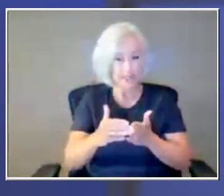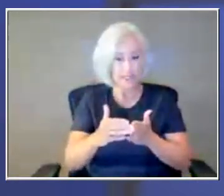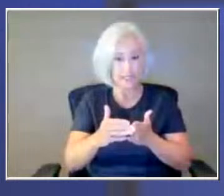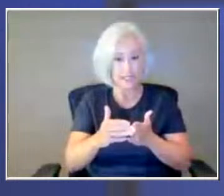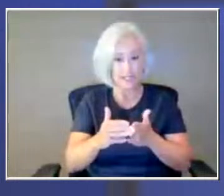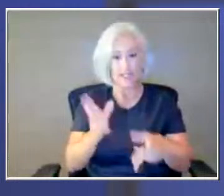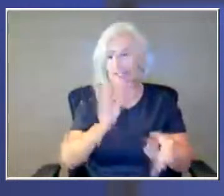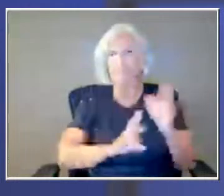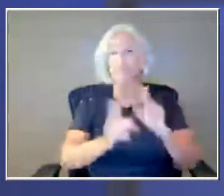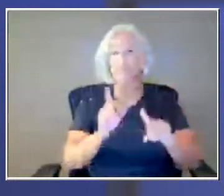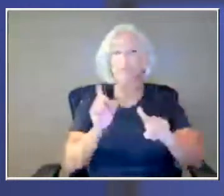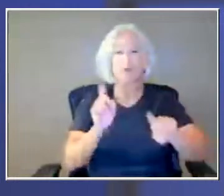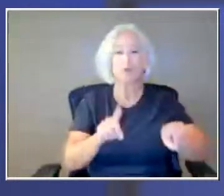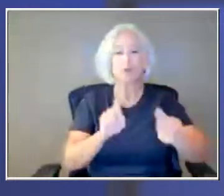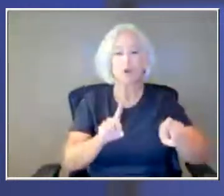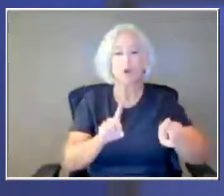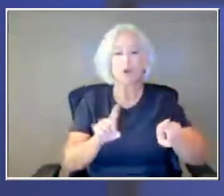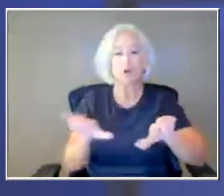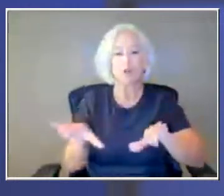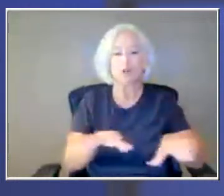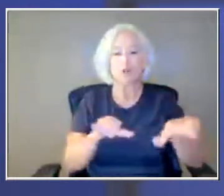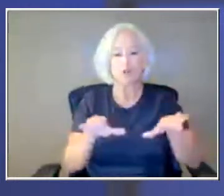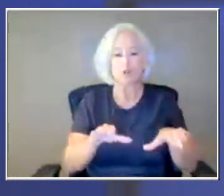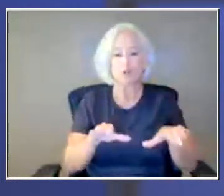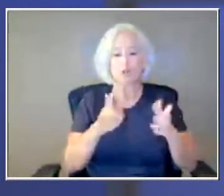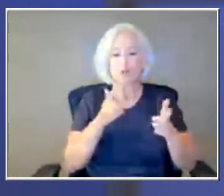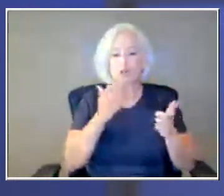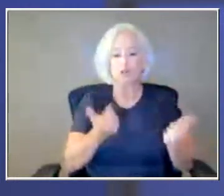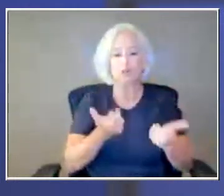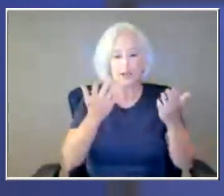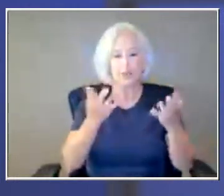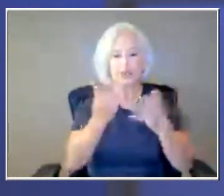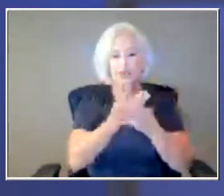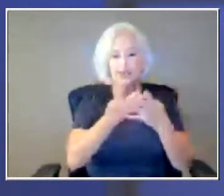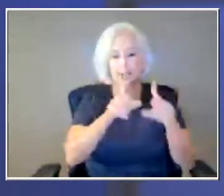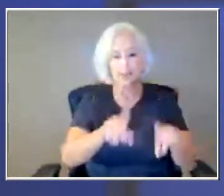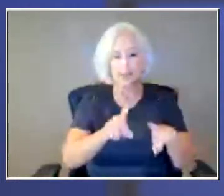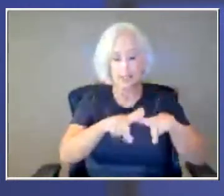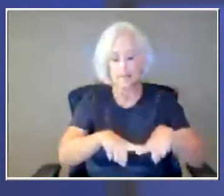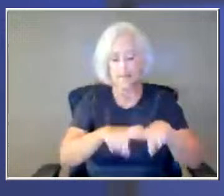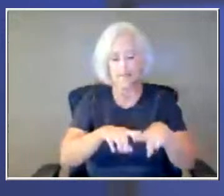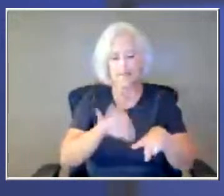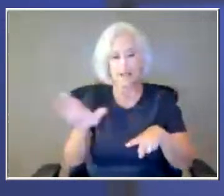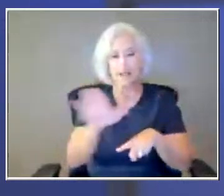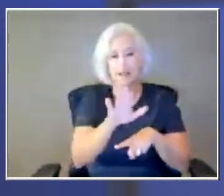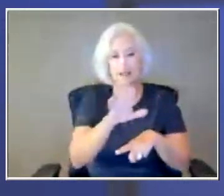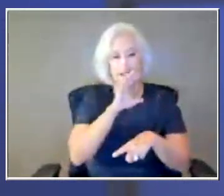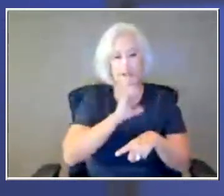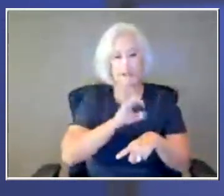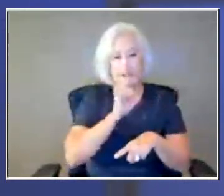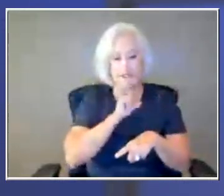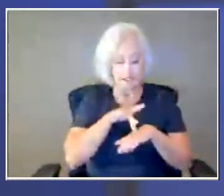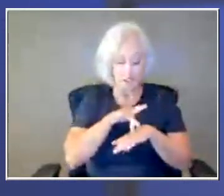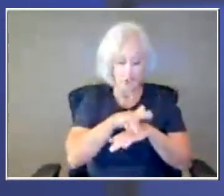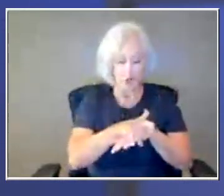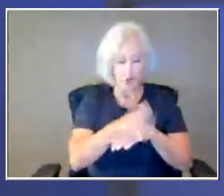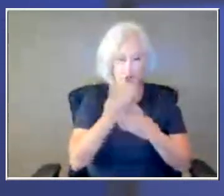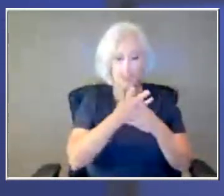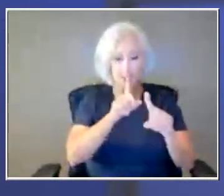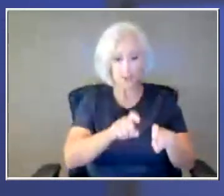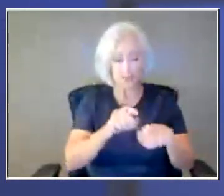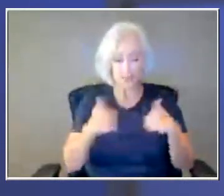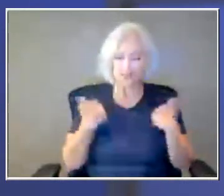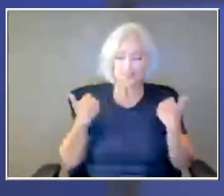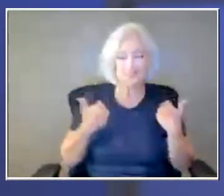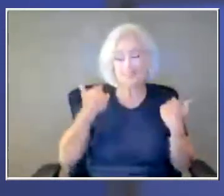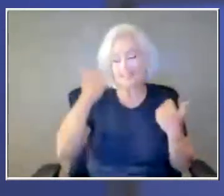undergoing the recommended screening varies by their age. So for early screening, these young men 40 to